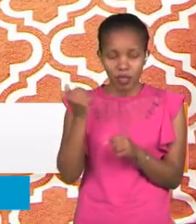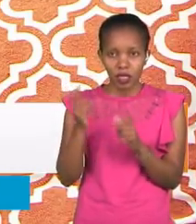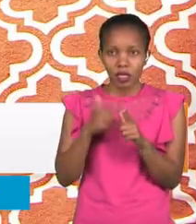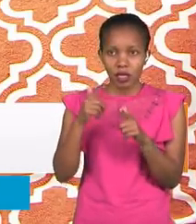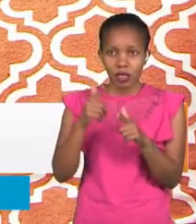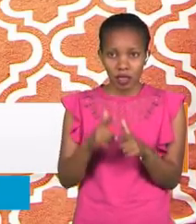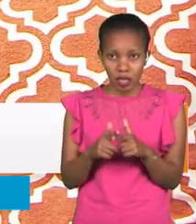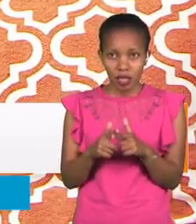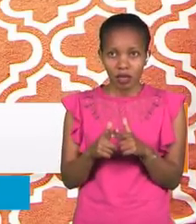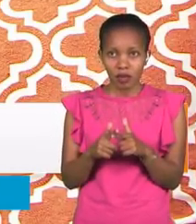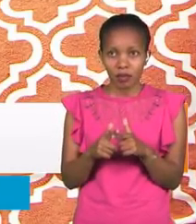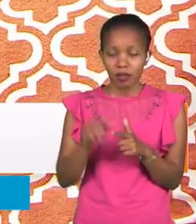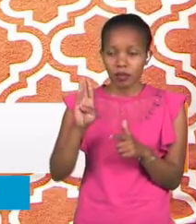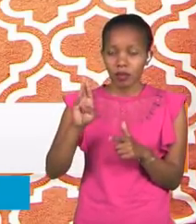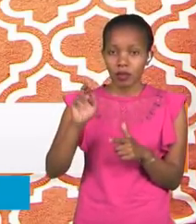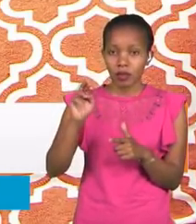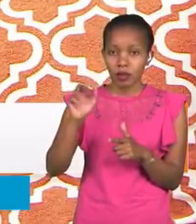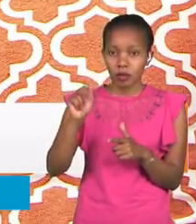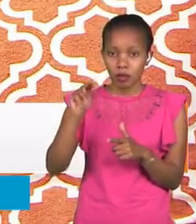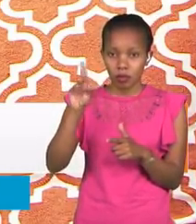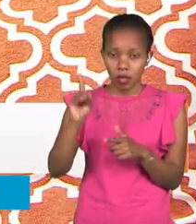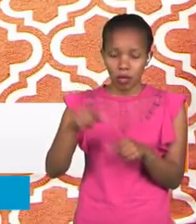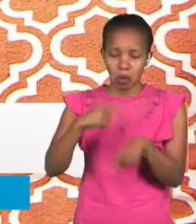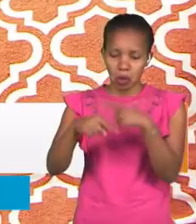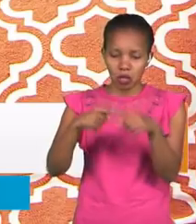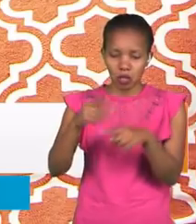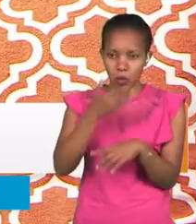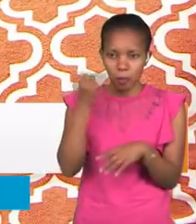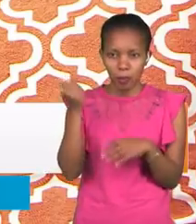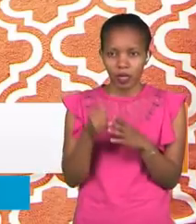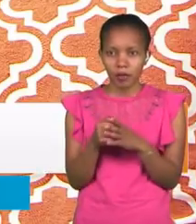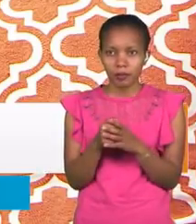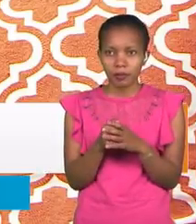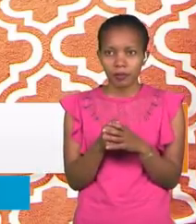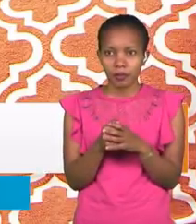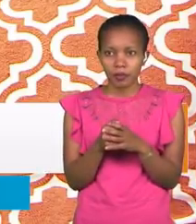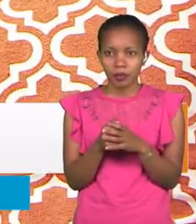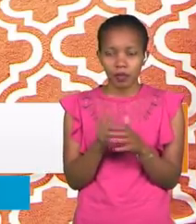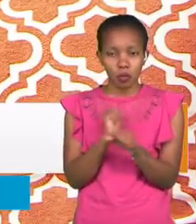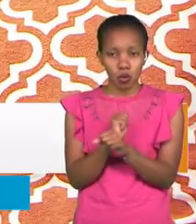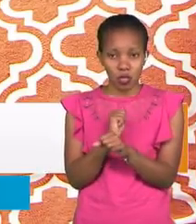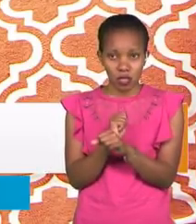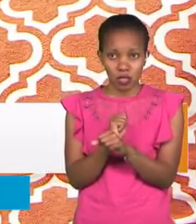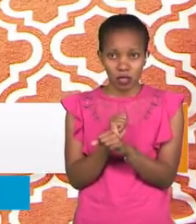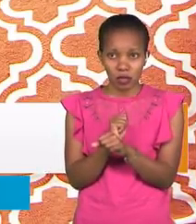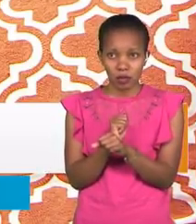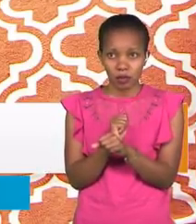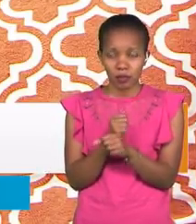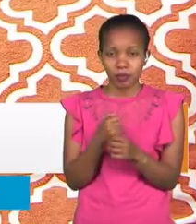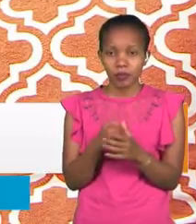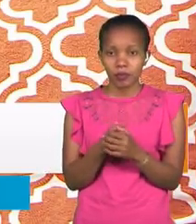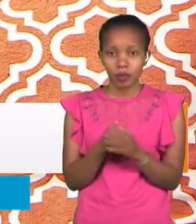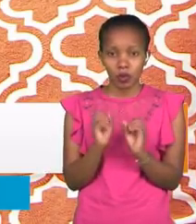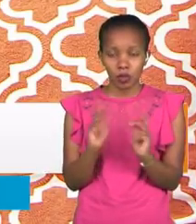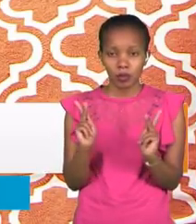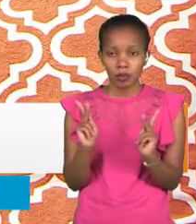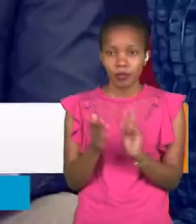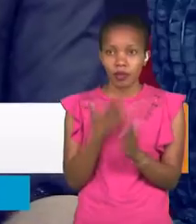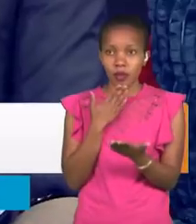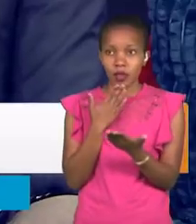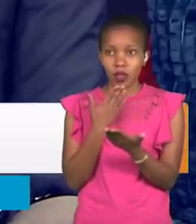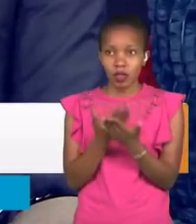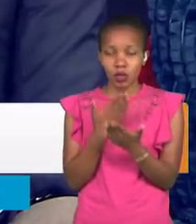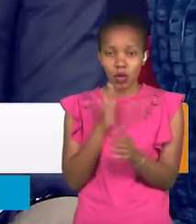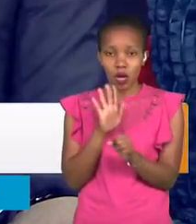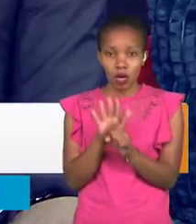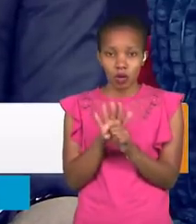the reputation and the brand that we so love and protect in its right place. Absolutely. Yeah. Thank you so